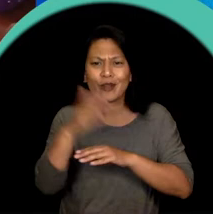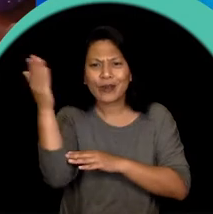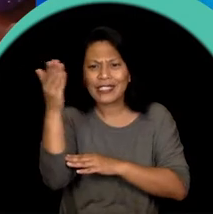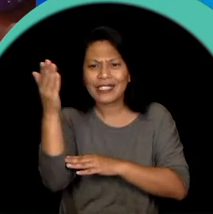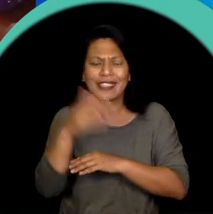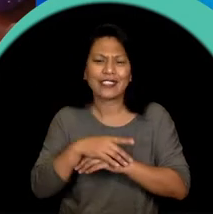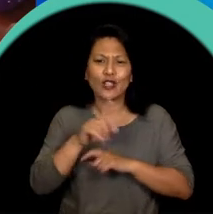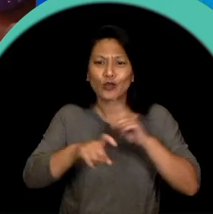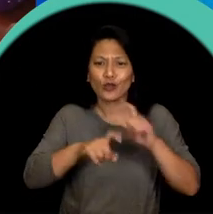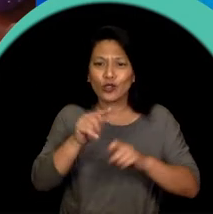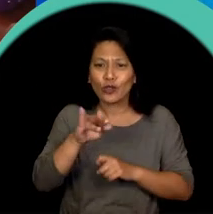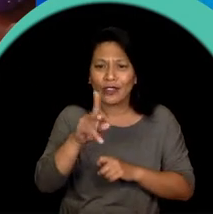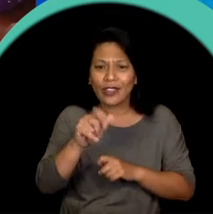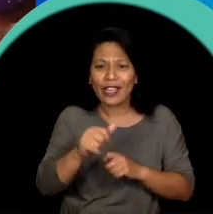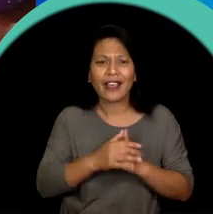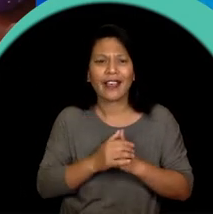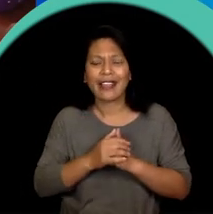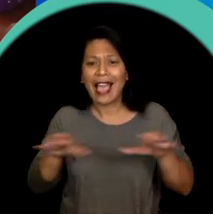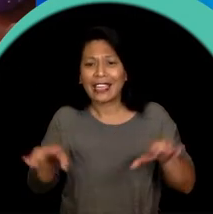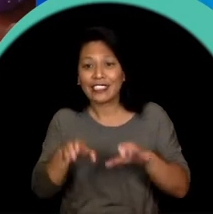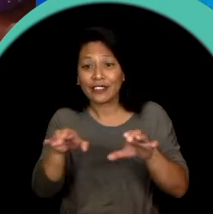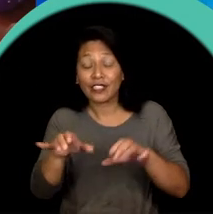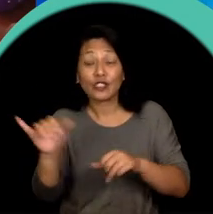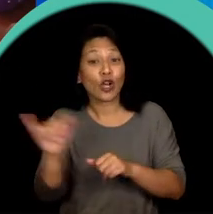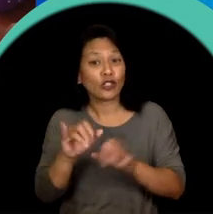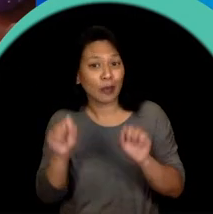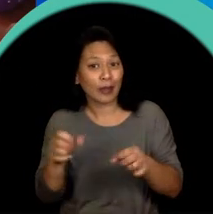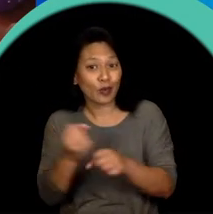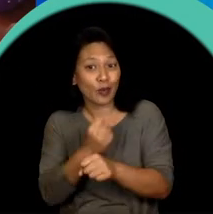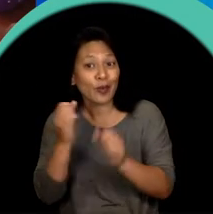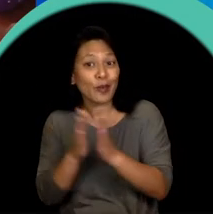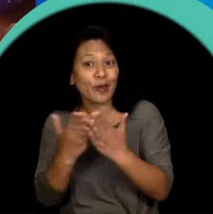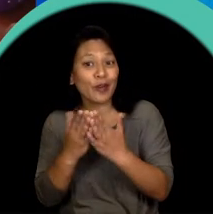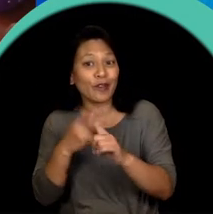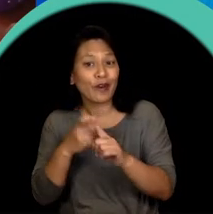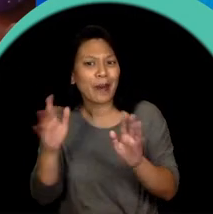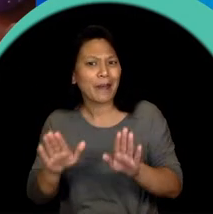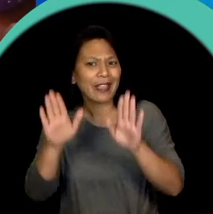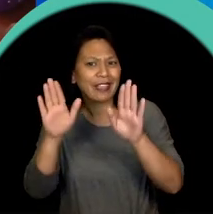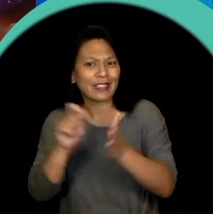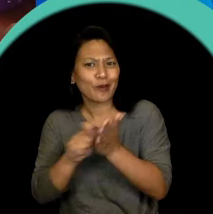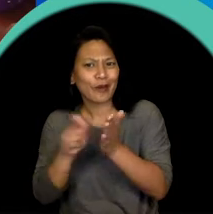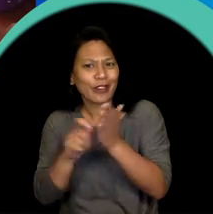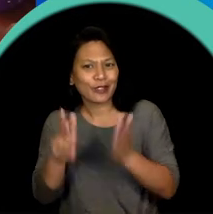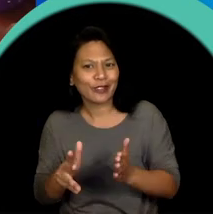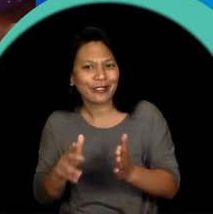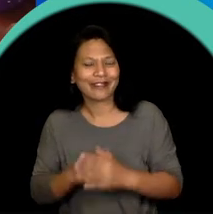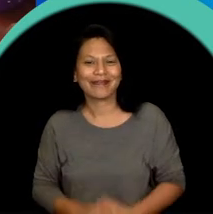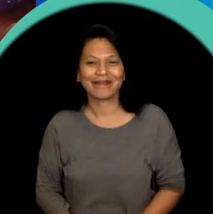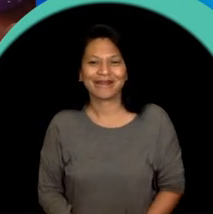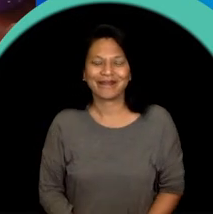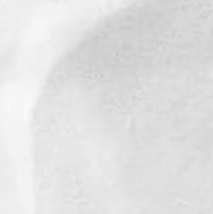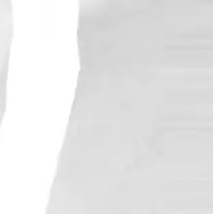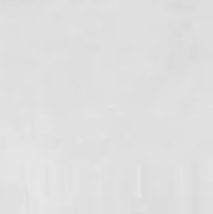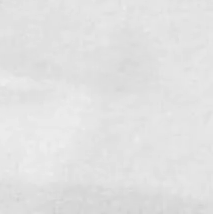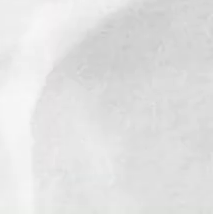to take the chance. And I hope you all have a great time at the rest of the festival. Be well, stay